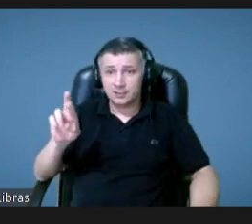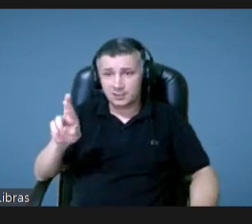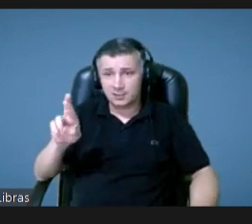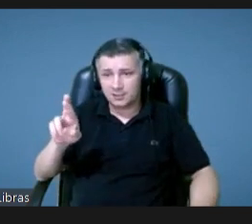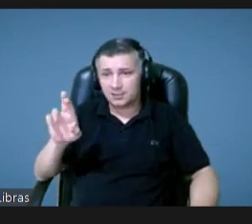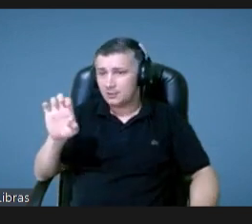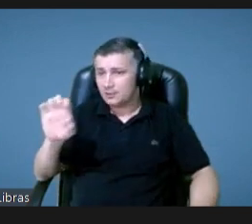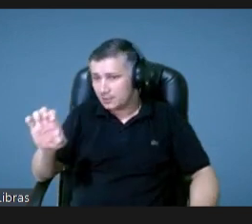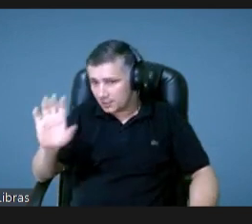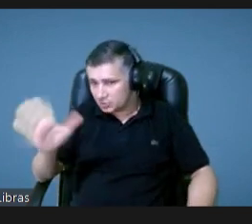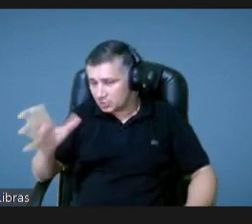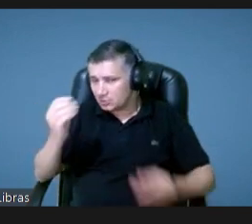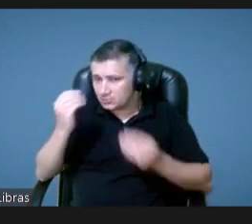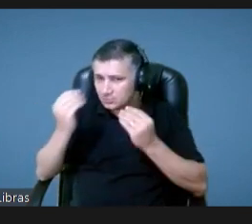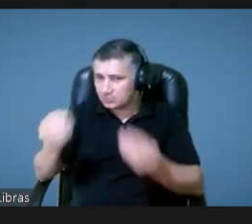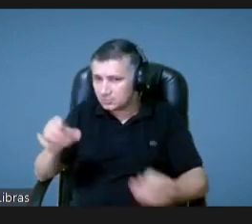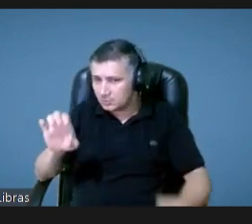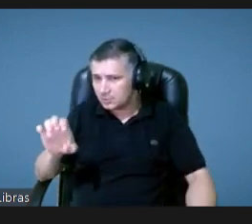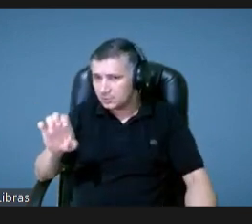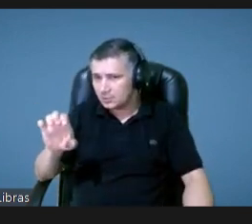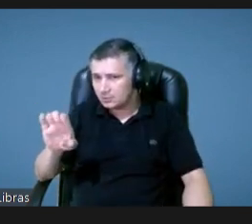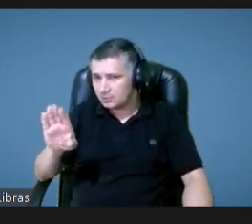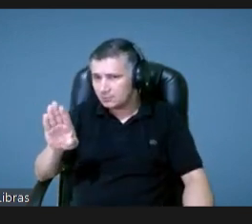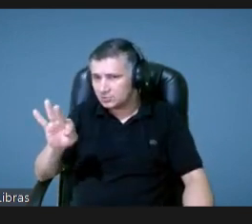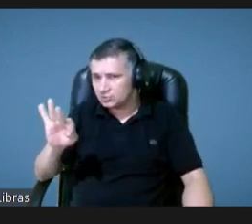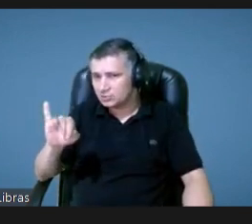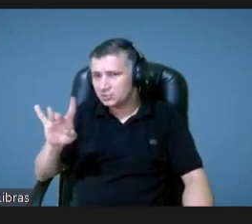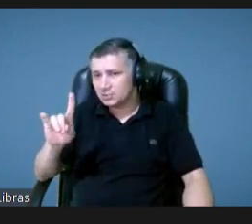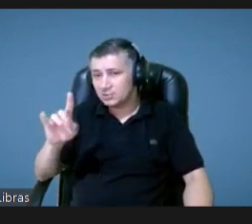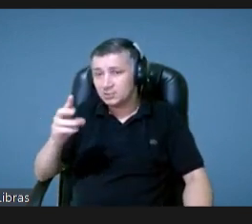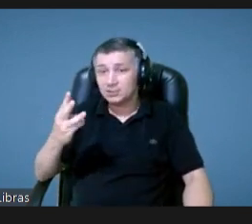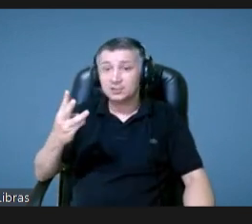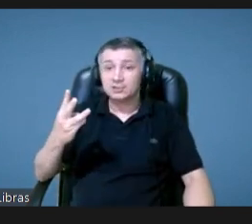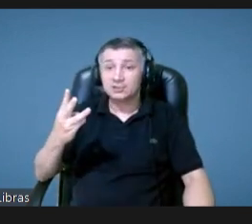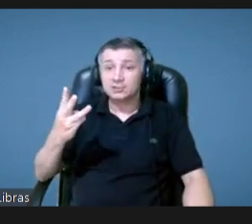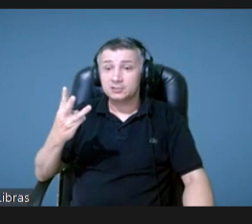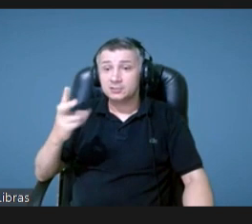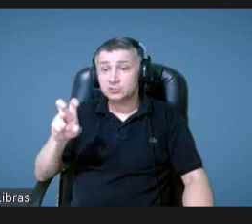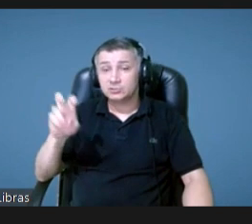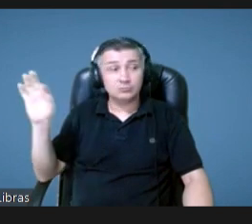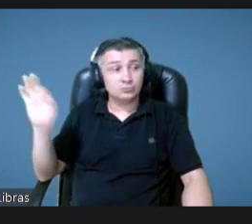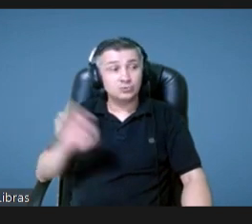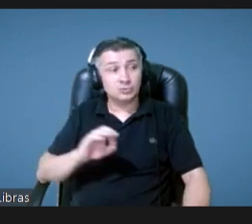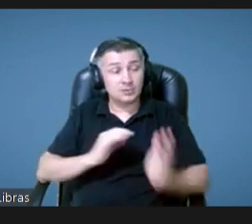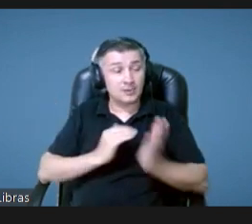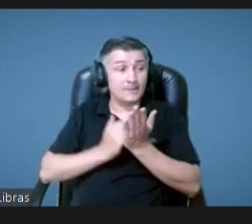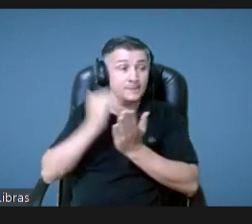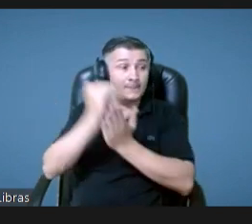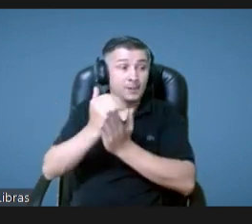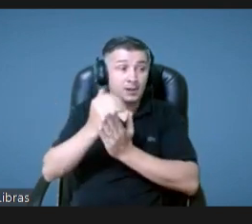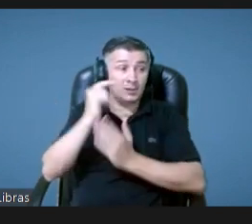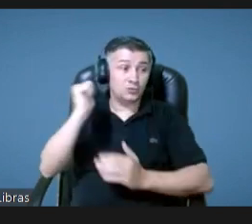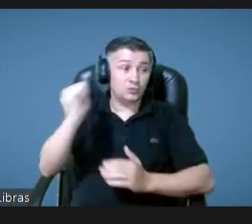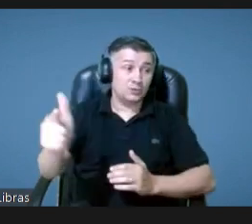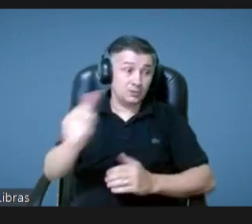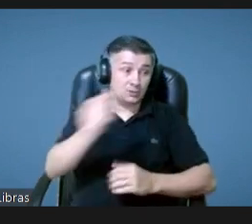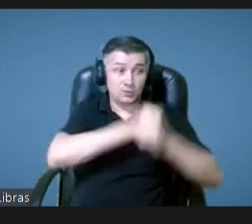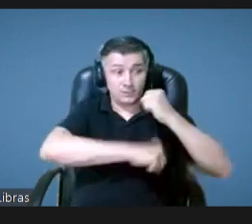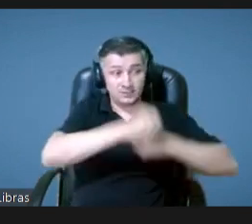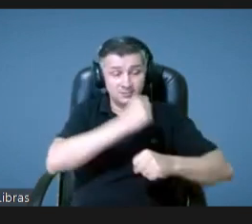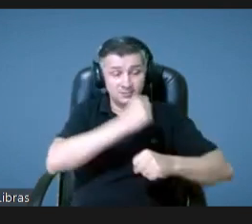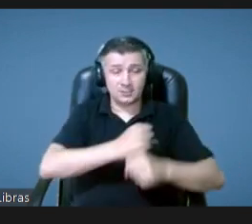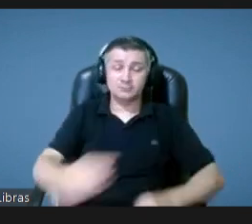was 7.5% above Q2 2022. And the EBITDA was